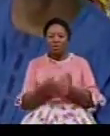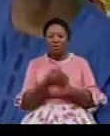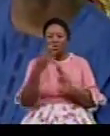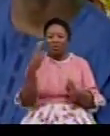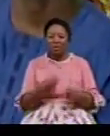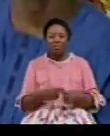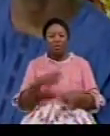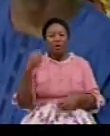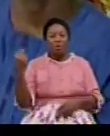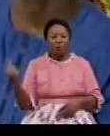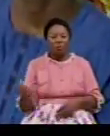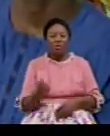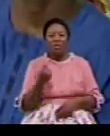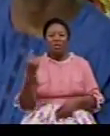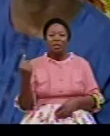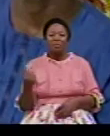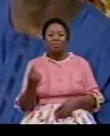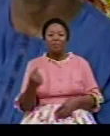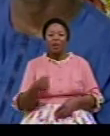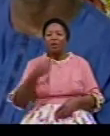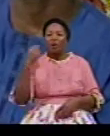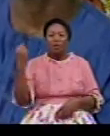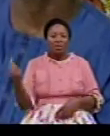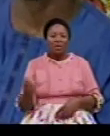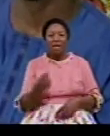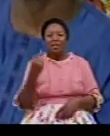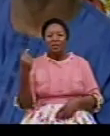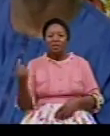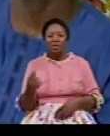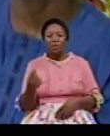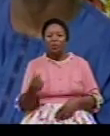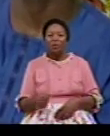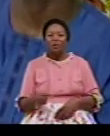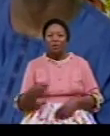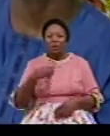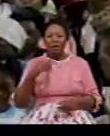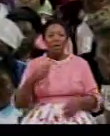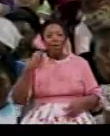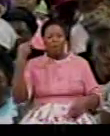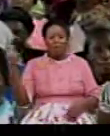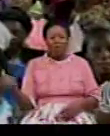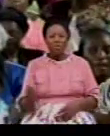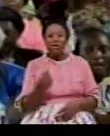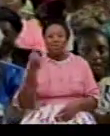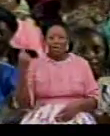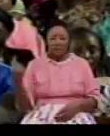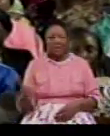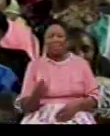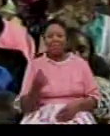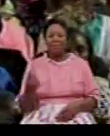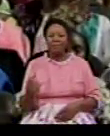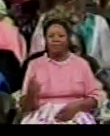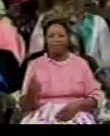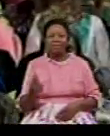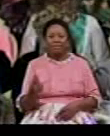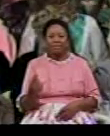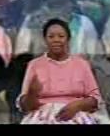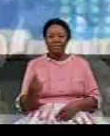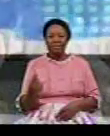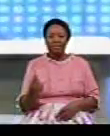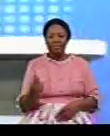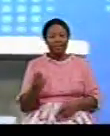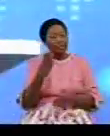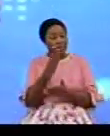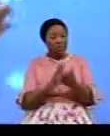that? What's the word? It's the word of promise. He promises us, and he looks at all the